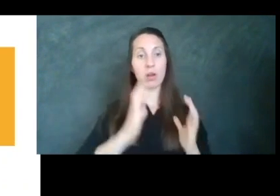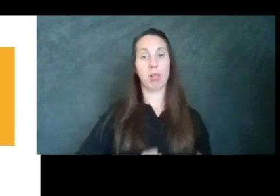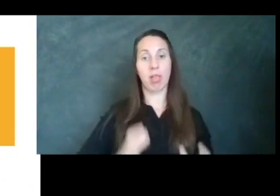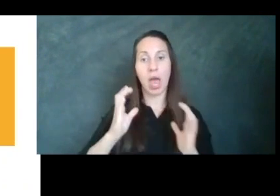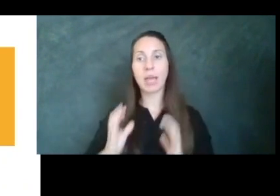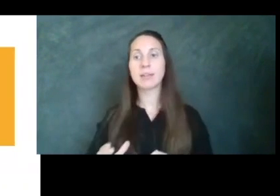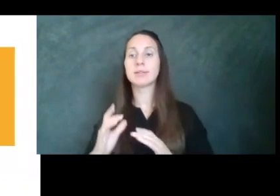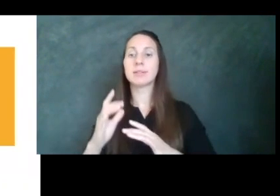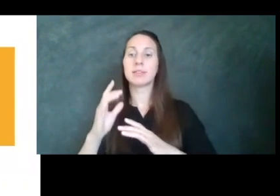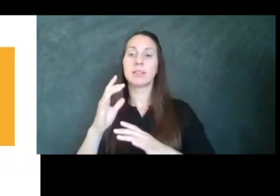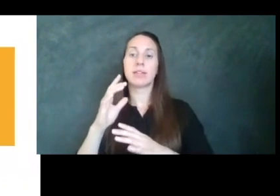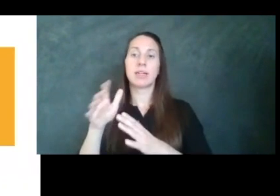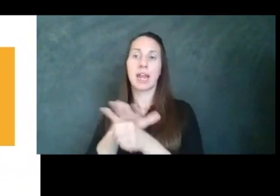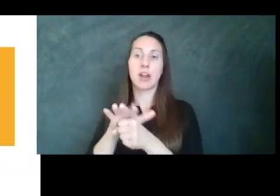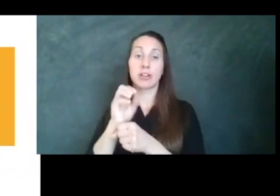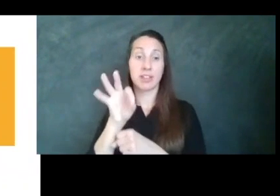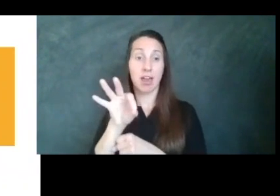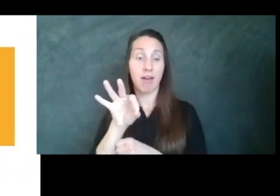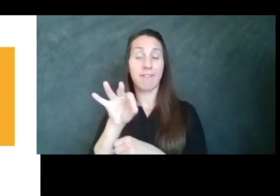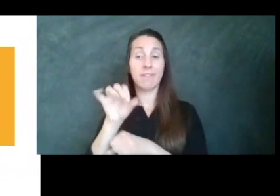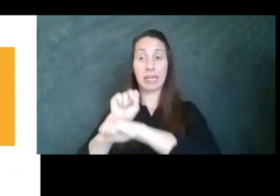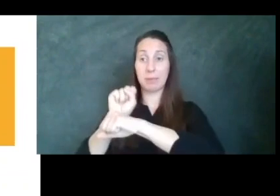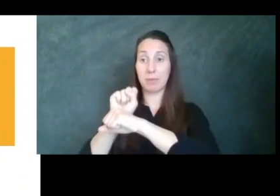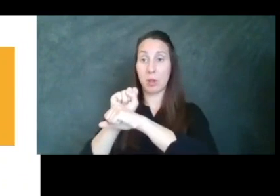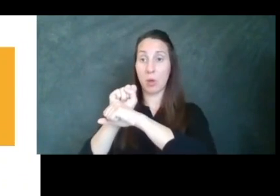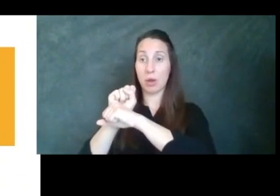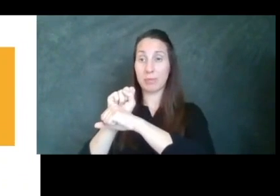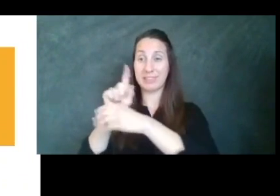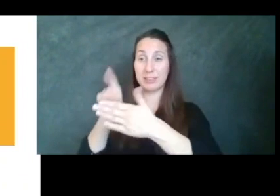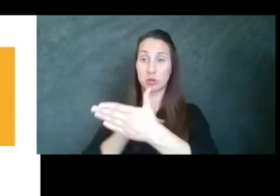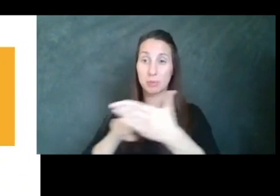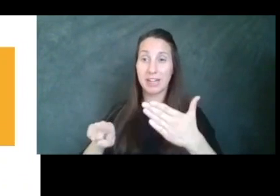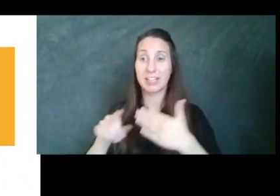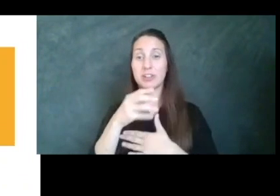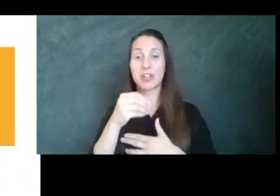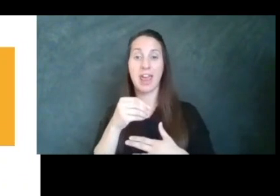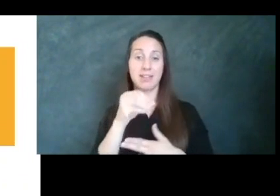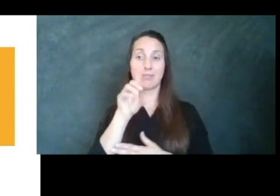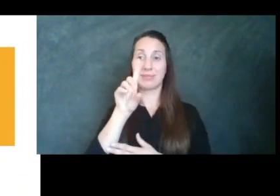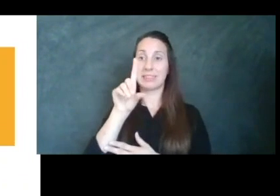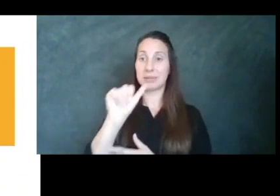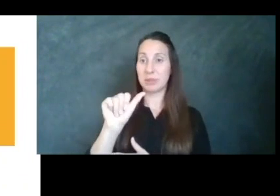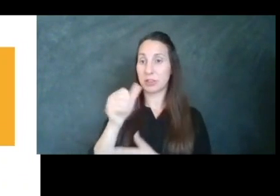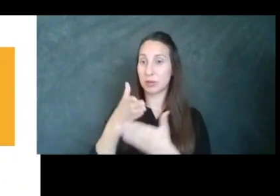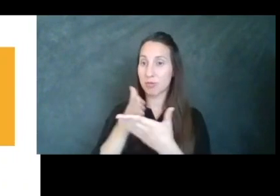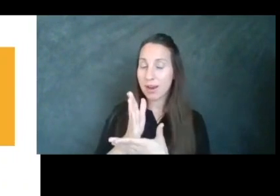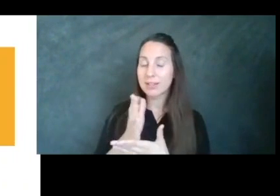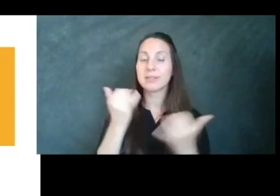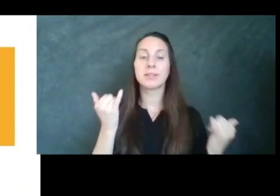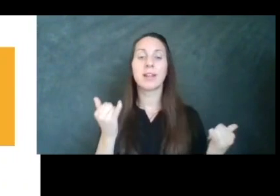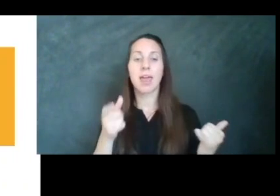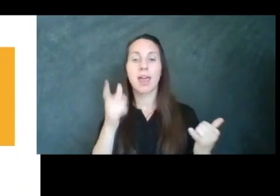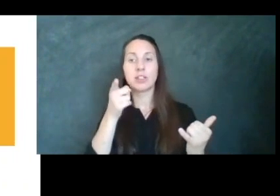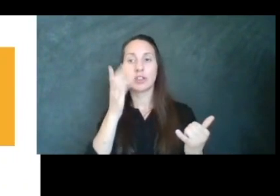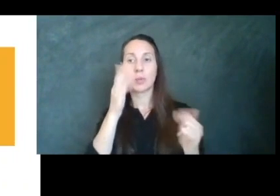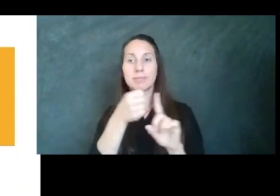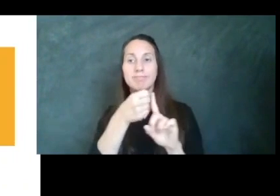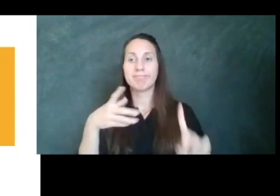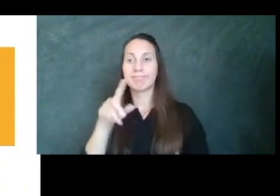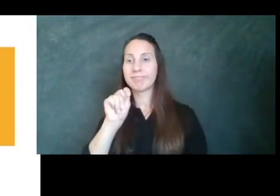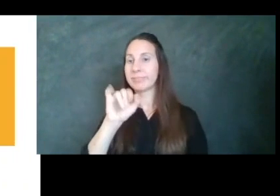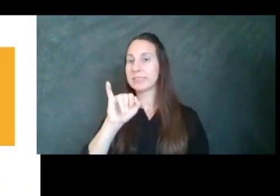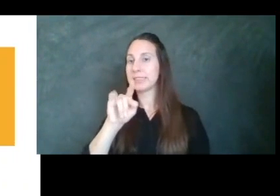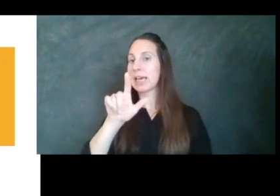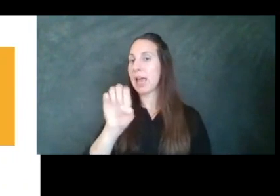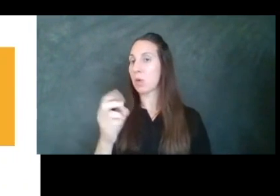employment discrimination issues, anti-Semitism, and disability rights. She's going to speak to us today on Title I of the ADA